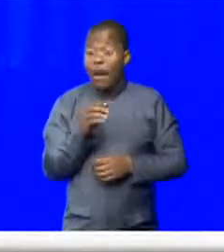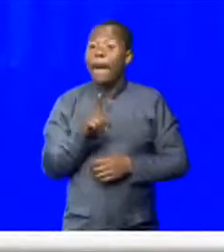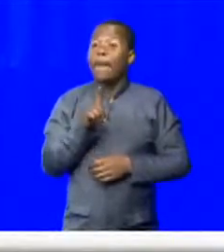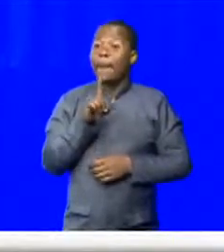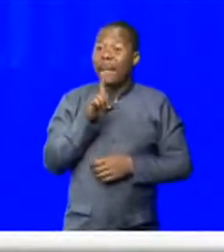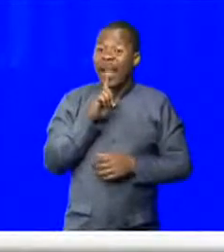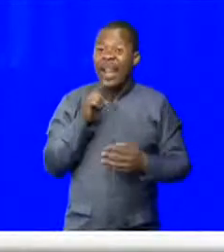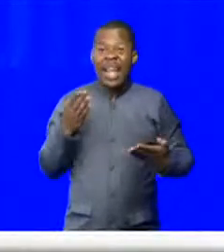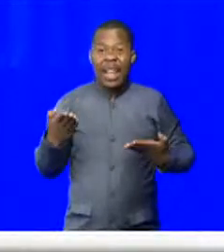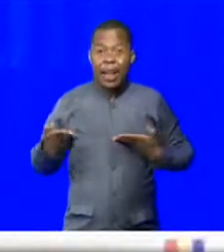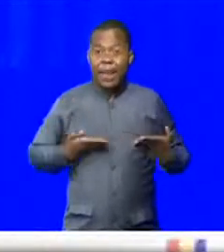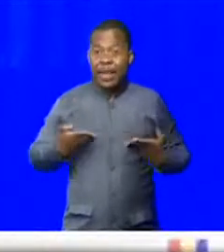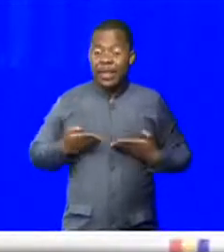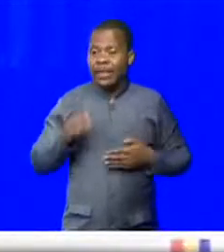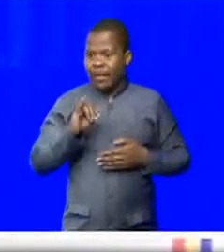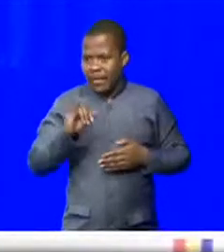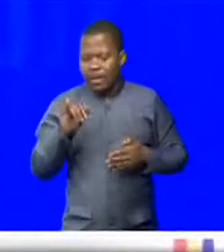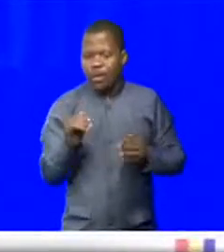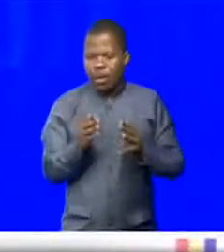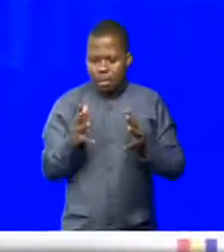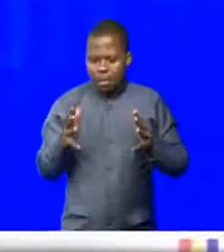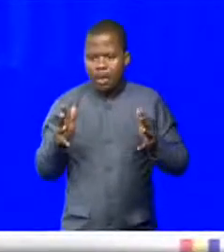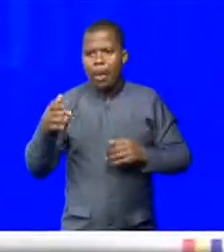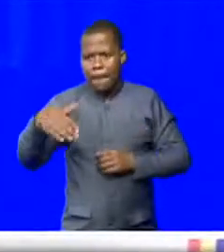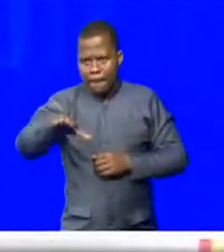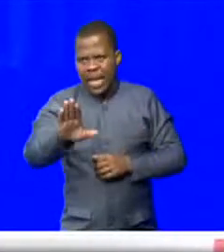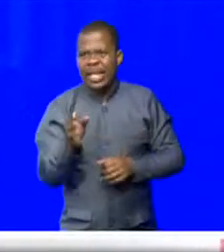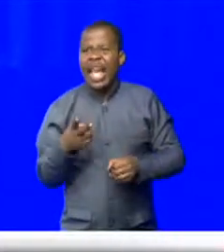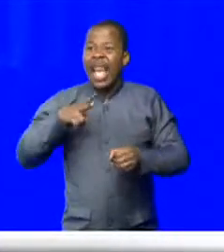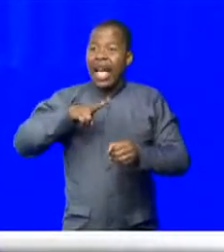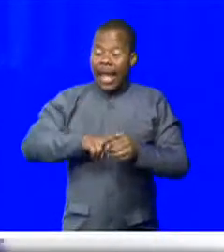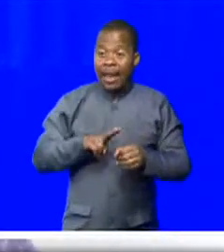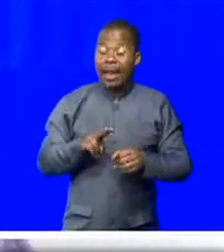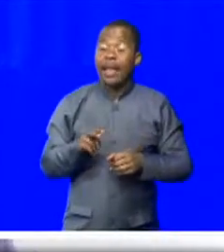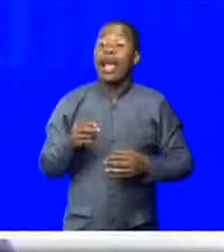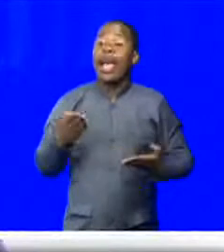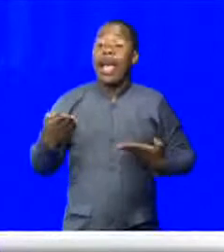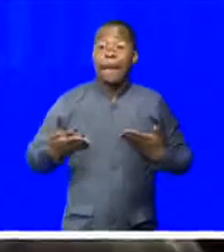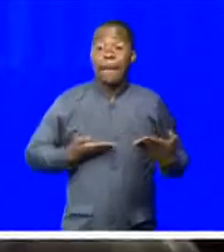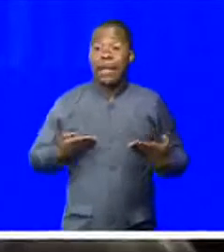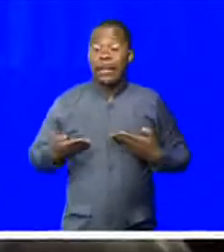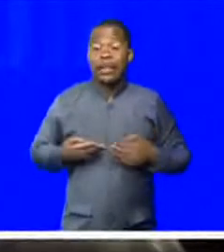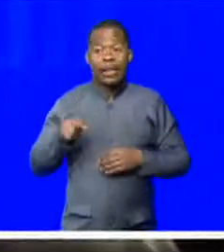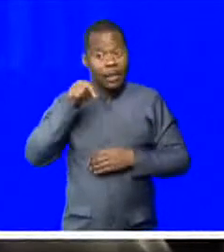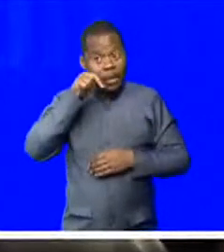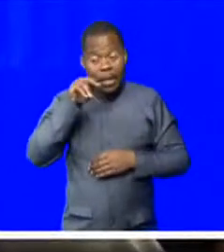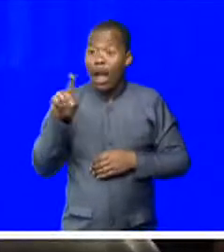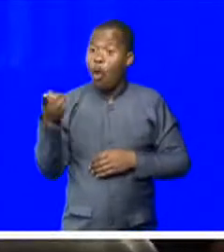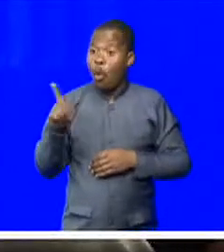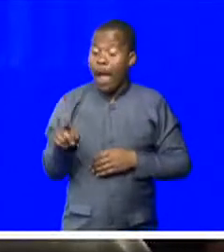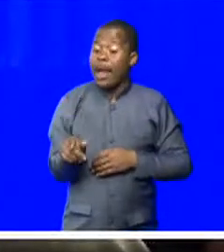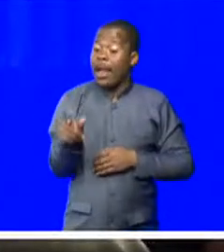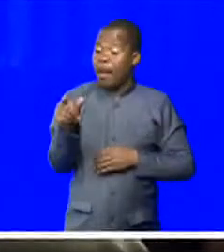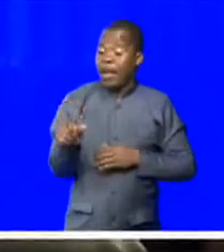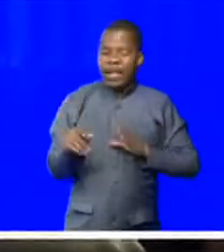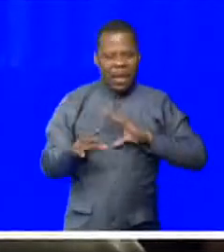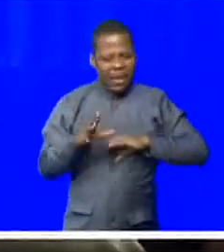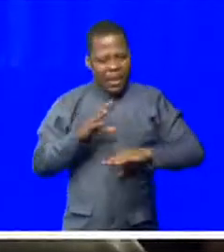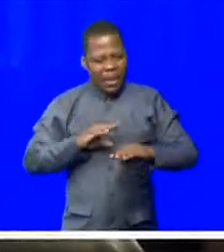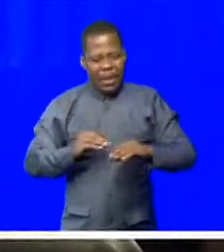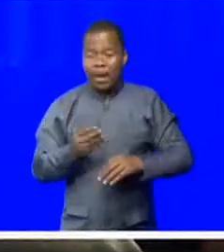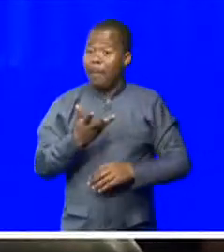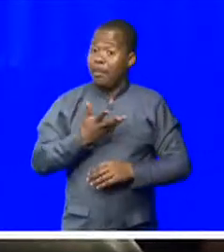Utawudlala nale business ingakahle. Business iyayidzinga ipatience. Singakusina wenda